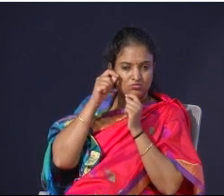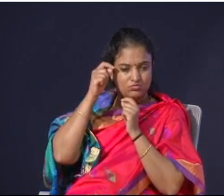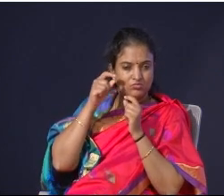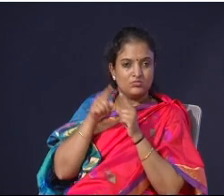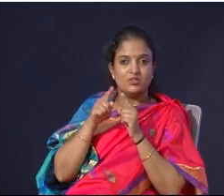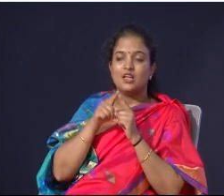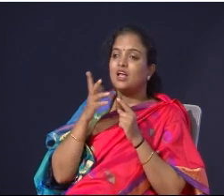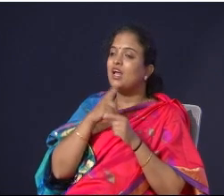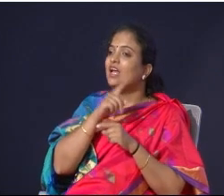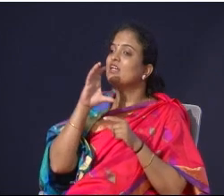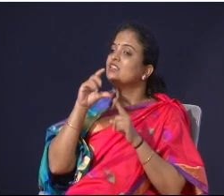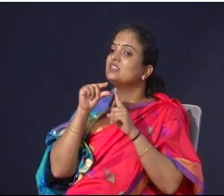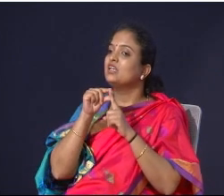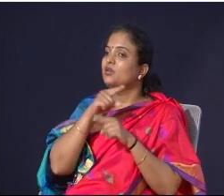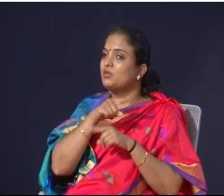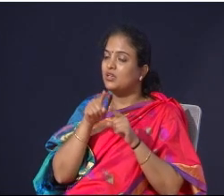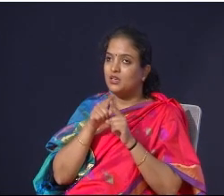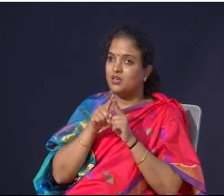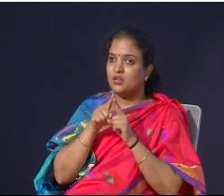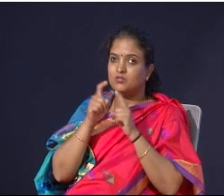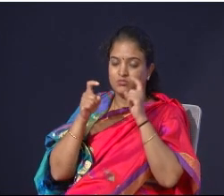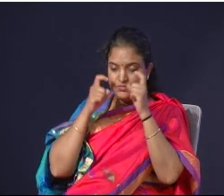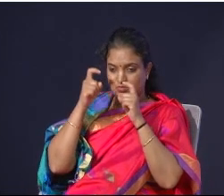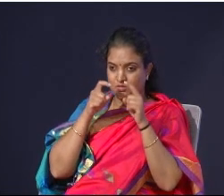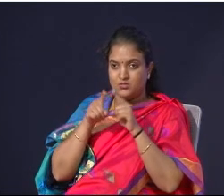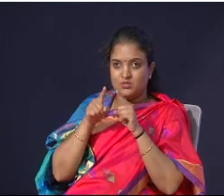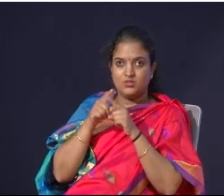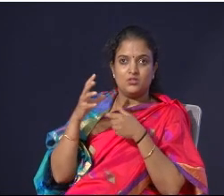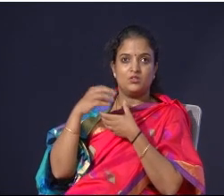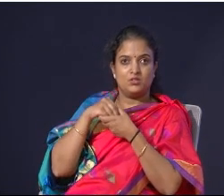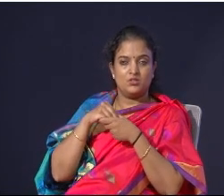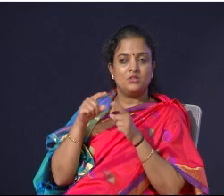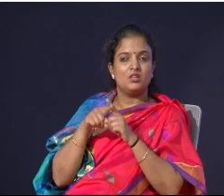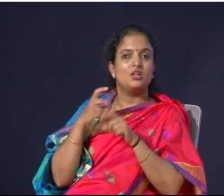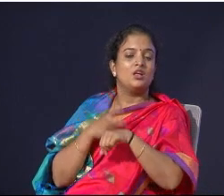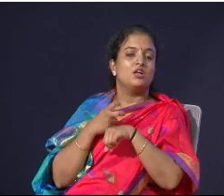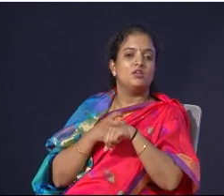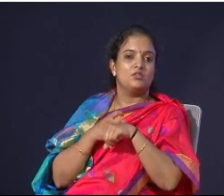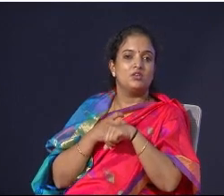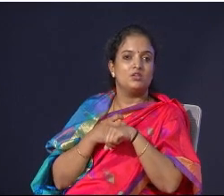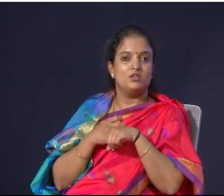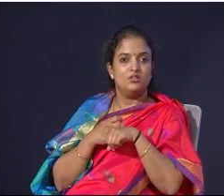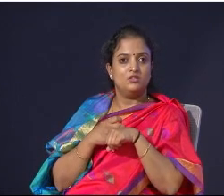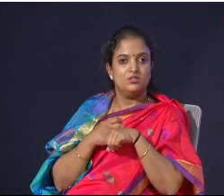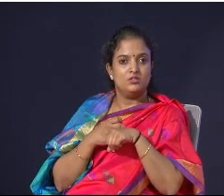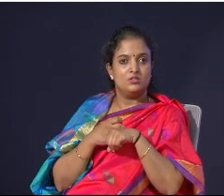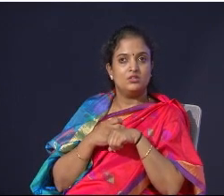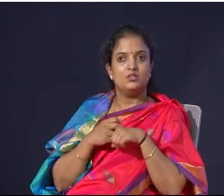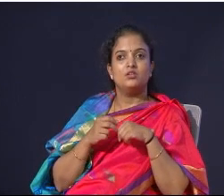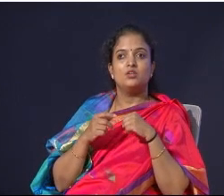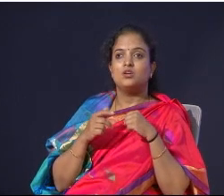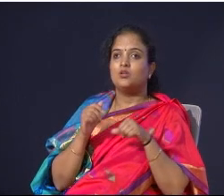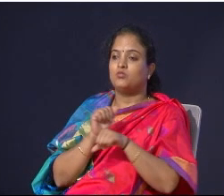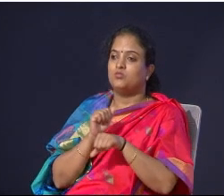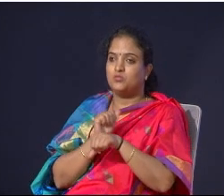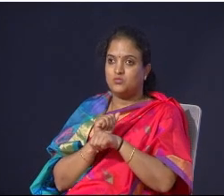cerebral palsy, the tone in the eye muscles also was affected. Tracking and scanning was very difficult for her. So we worked on